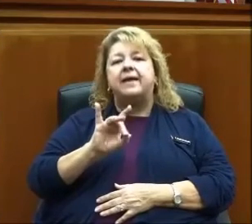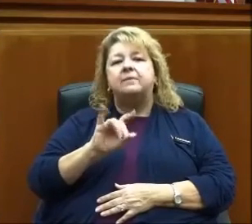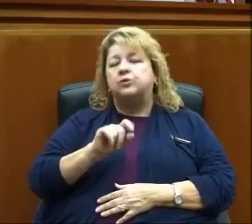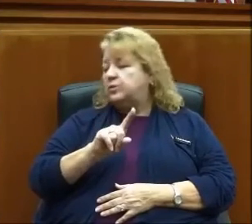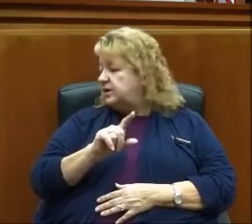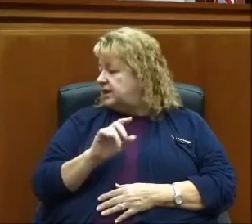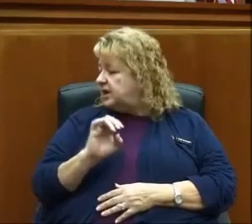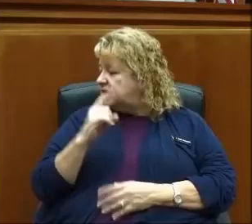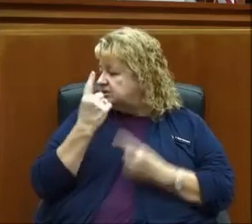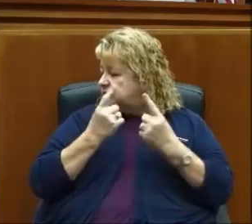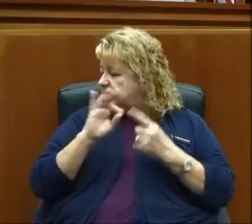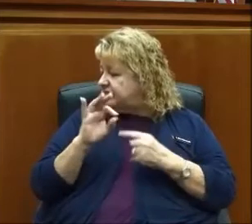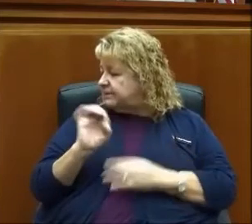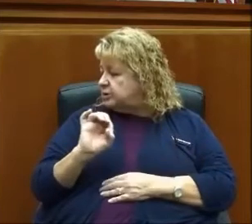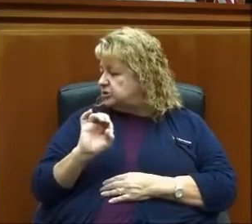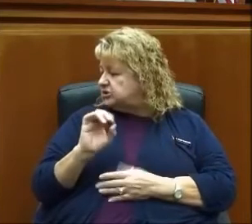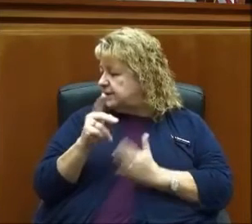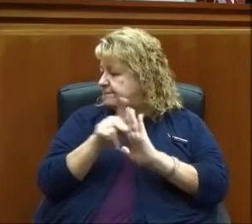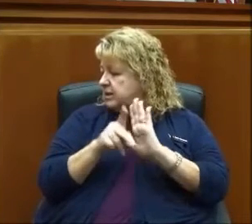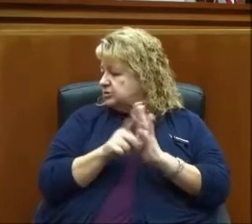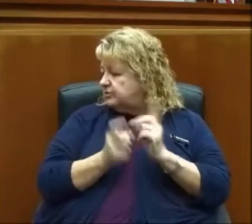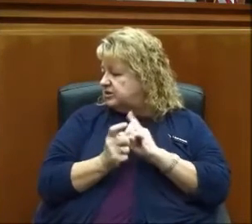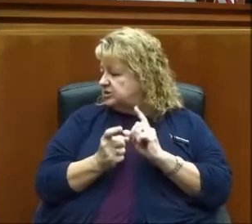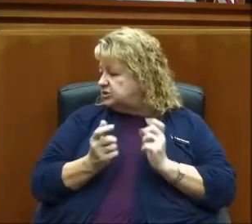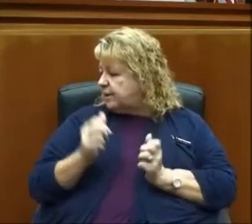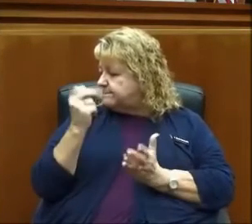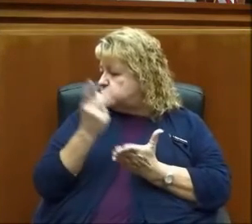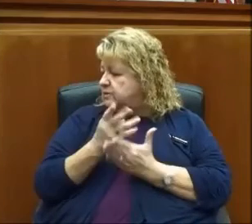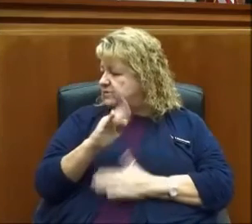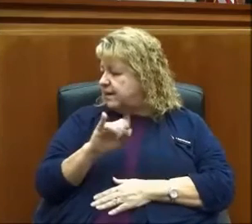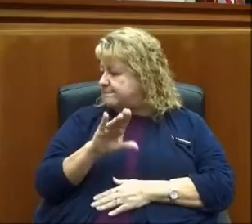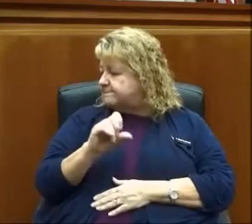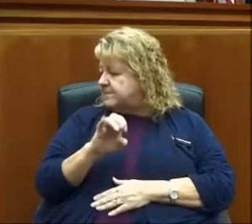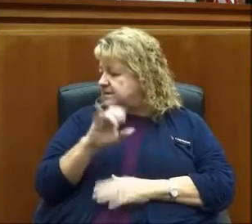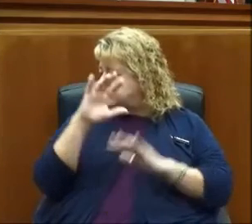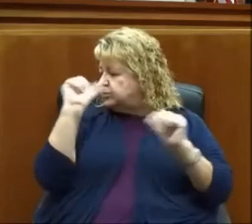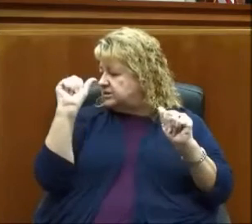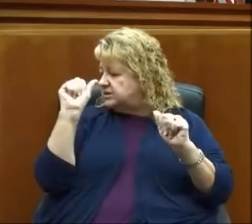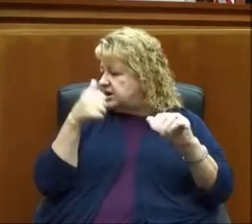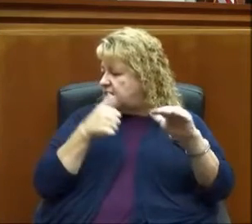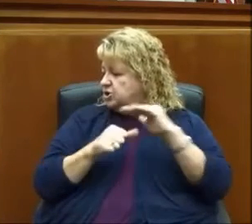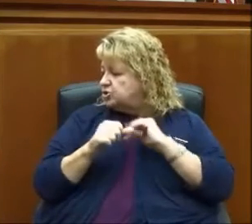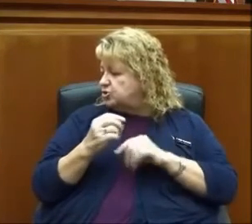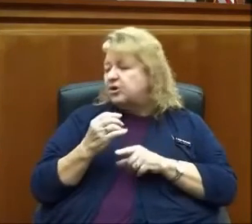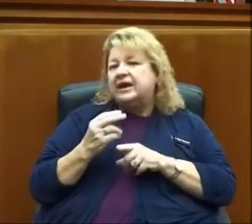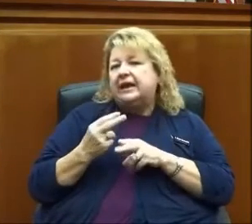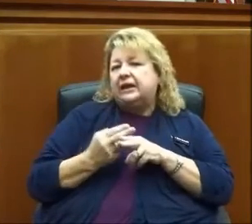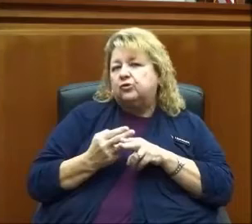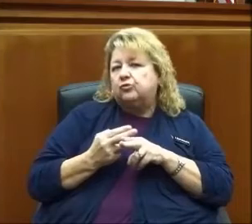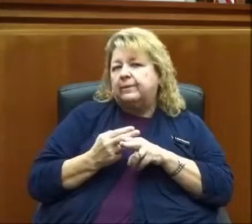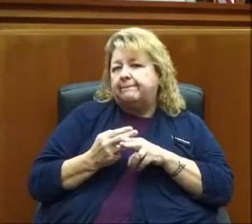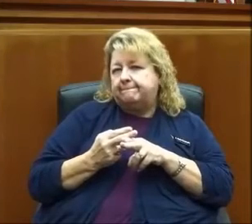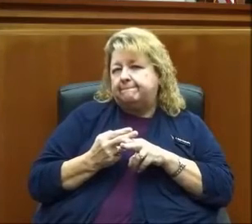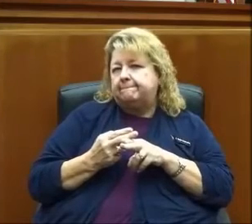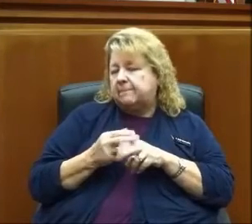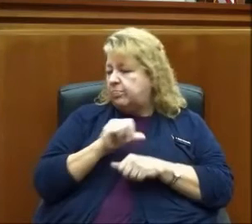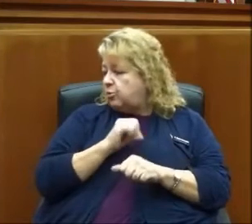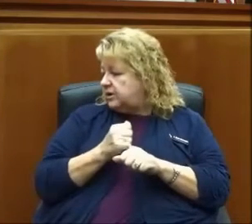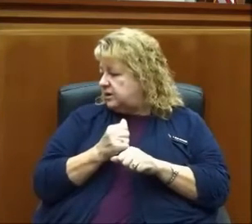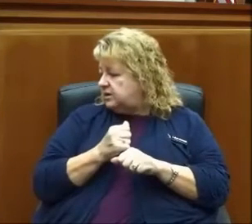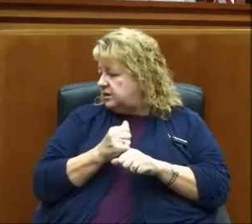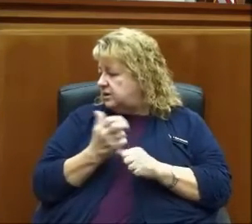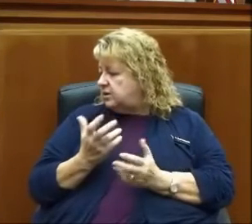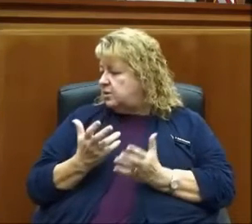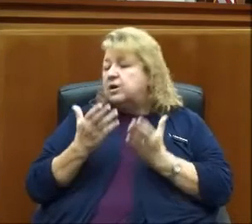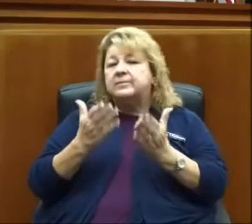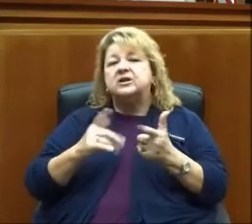Consideration of emergency policy revisions approved by the Bessie President under interim authority. The recommendation is to ratify